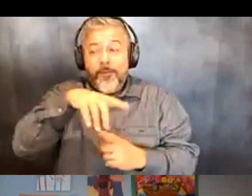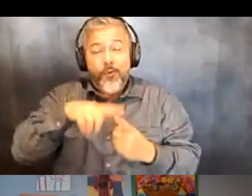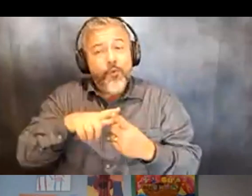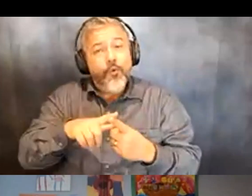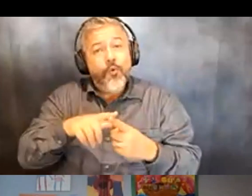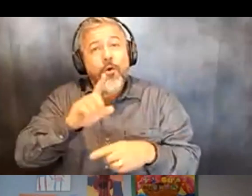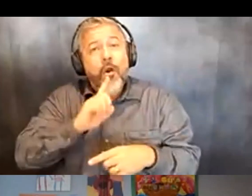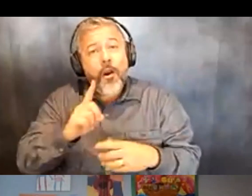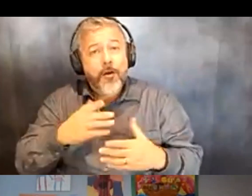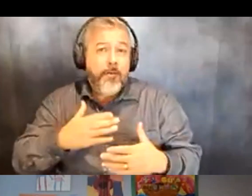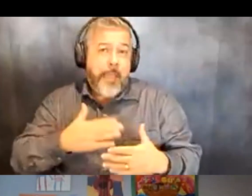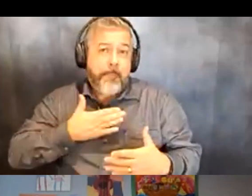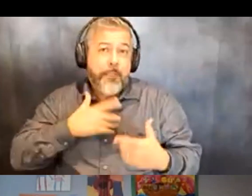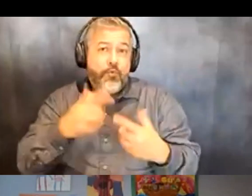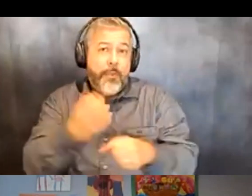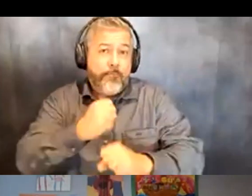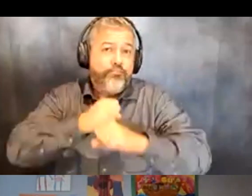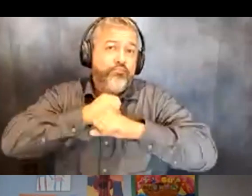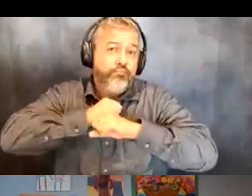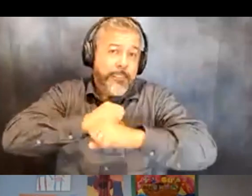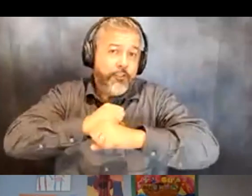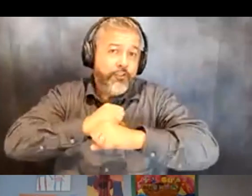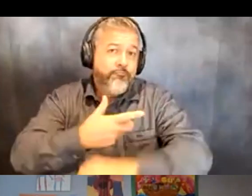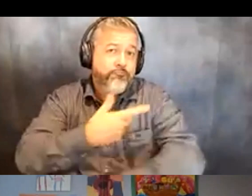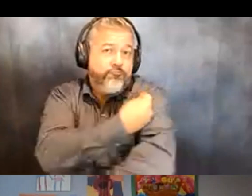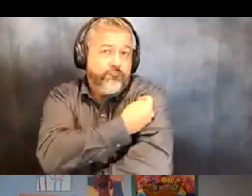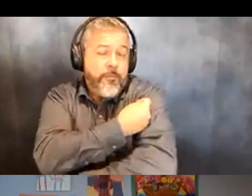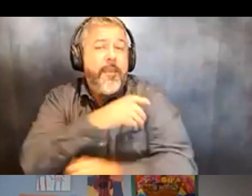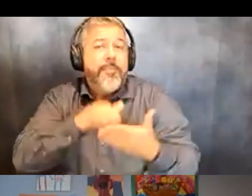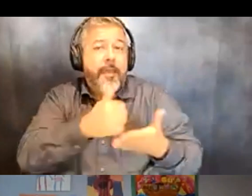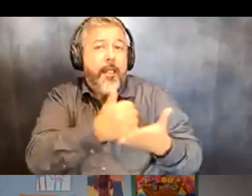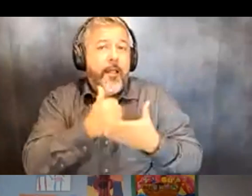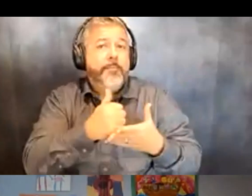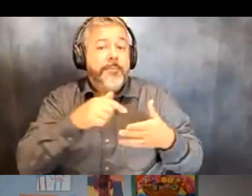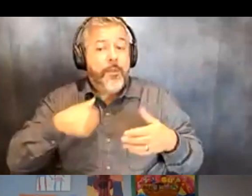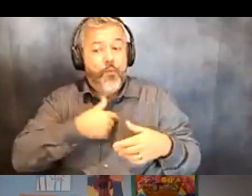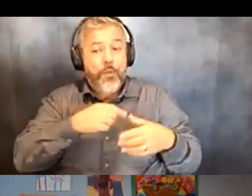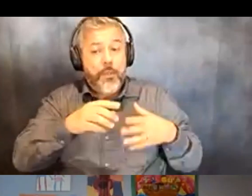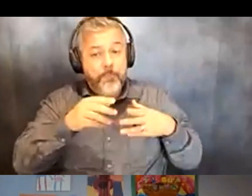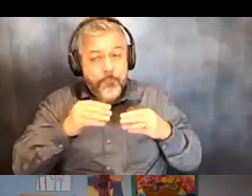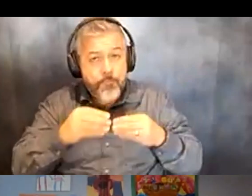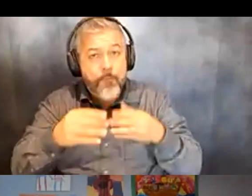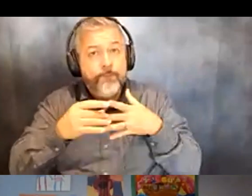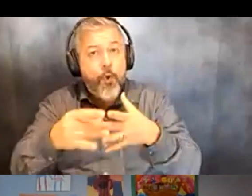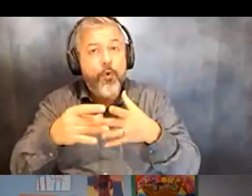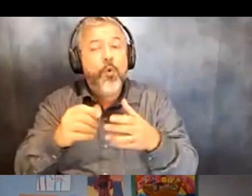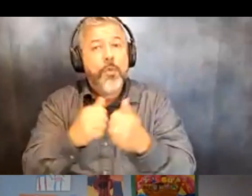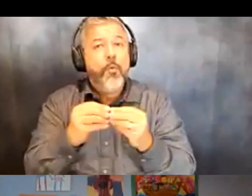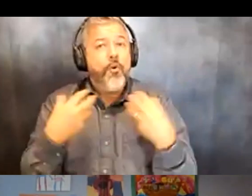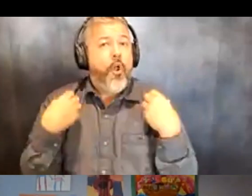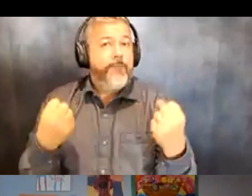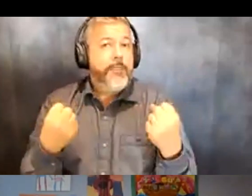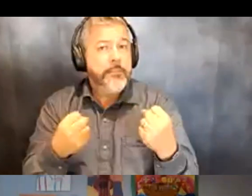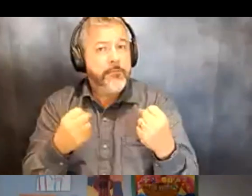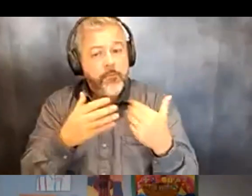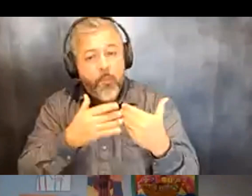in a way that allows us to move forward into the holiday weeks and months with some confidence. I often tell our